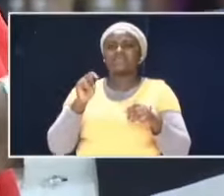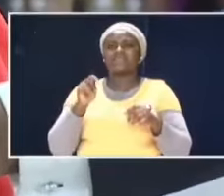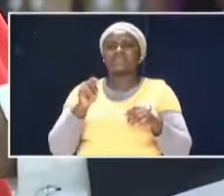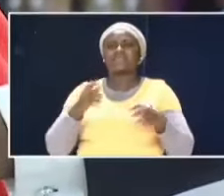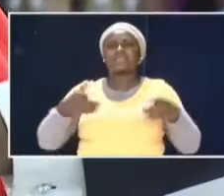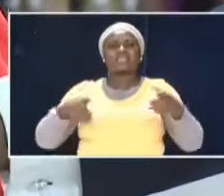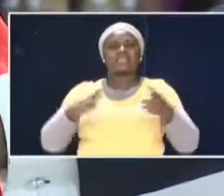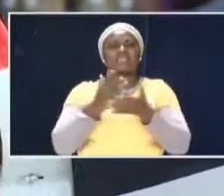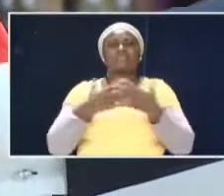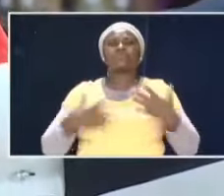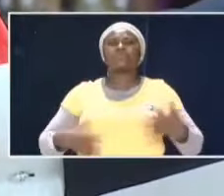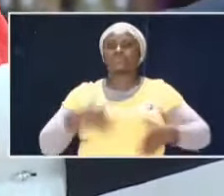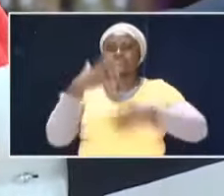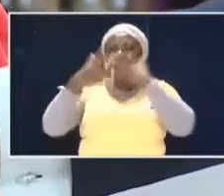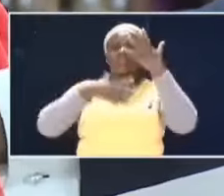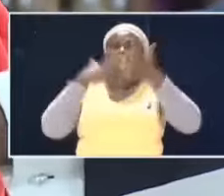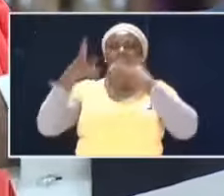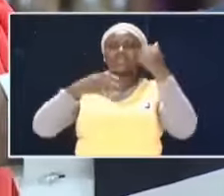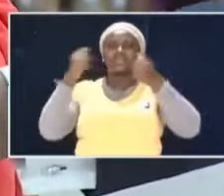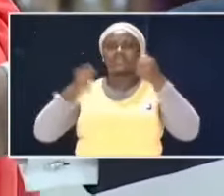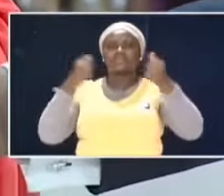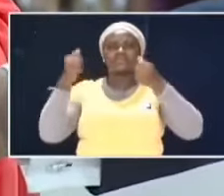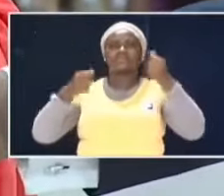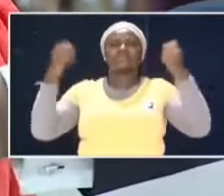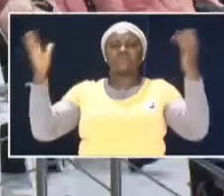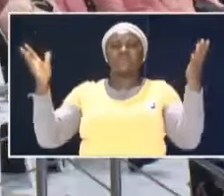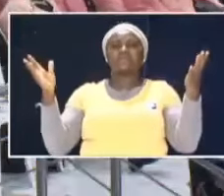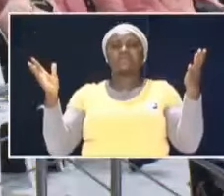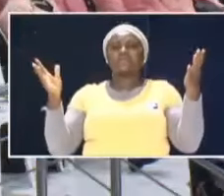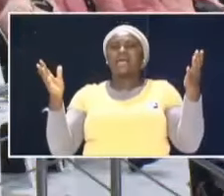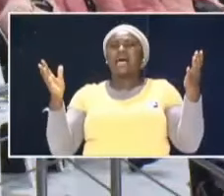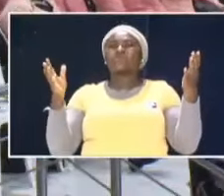Let somebody shout hallelujah!